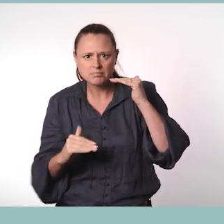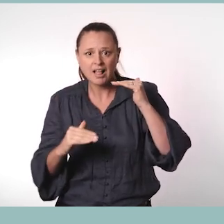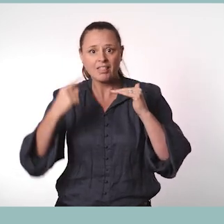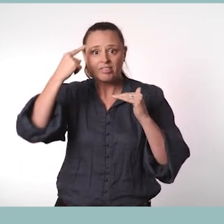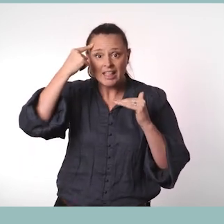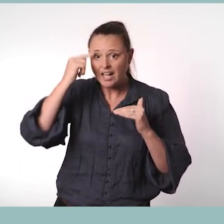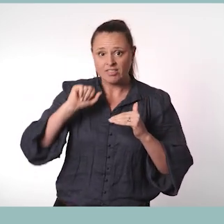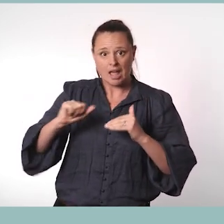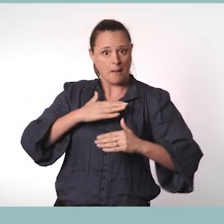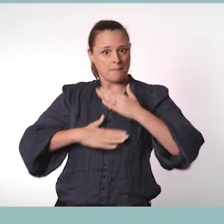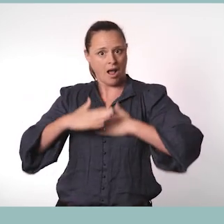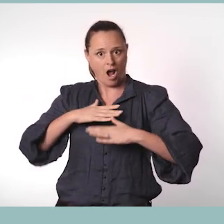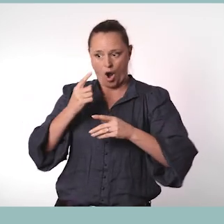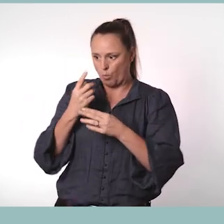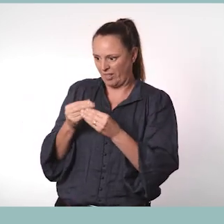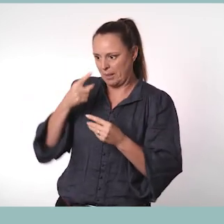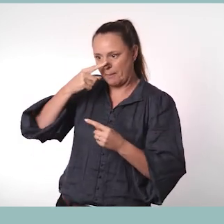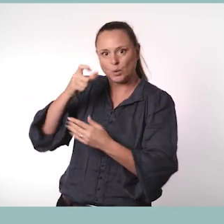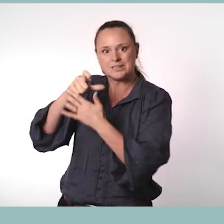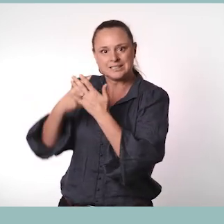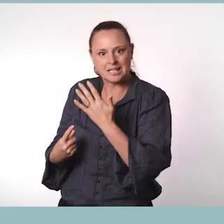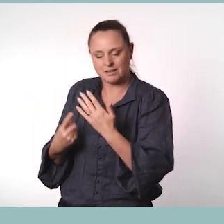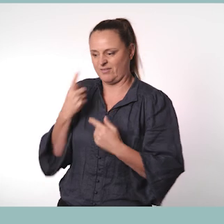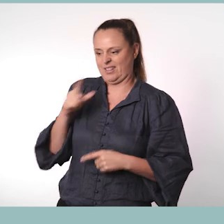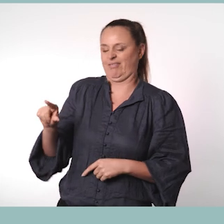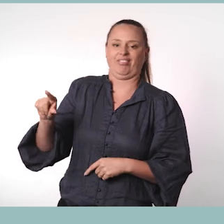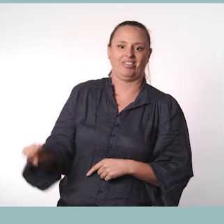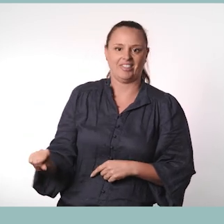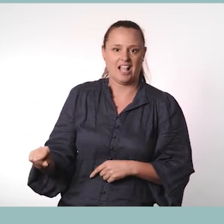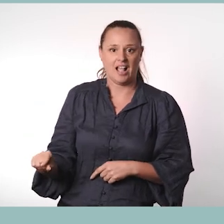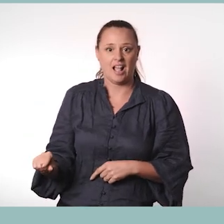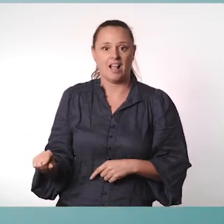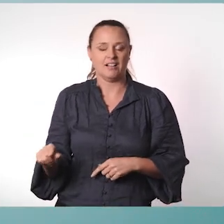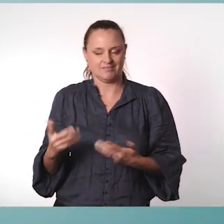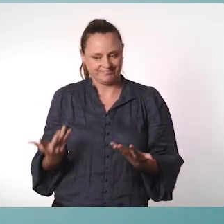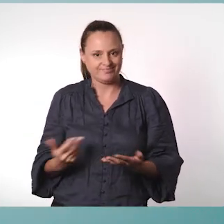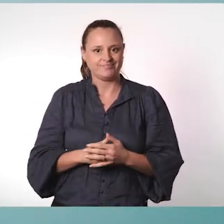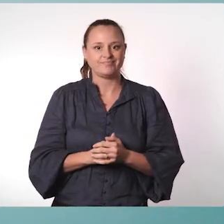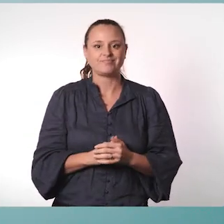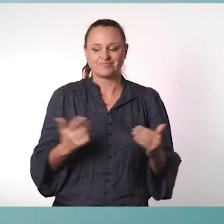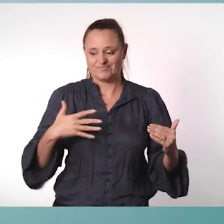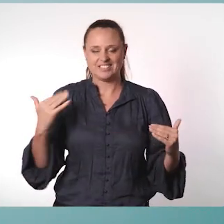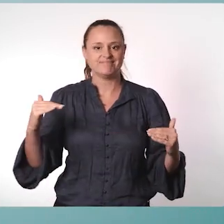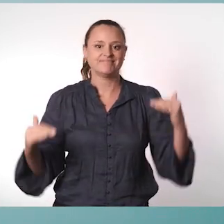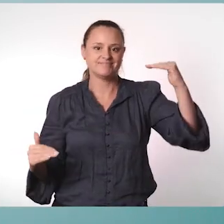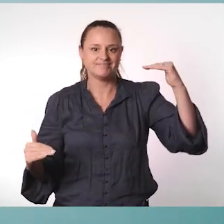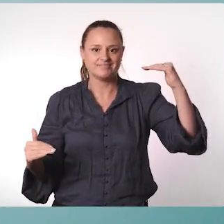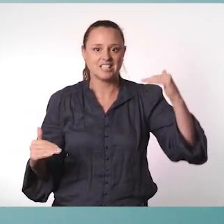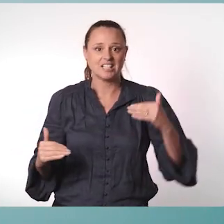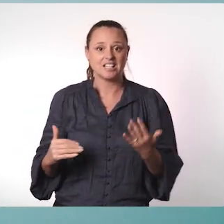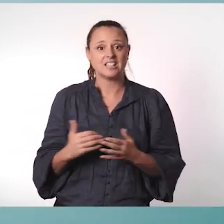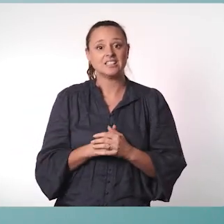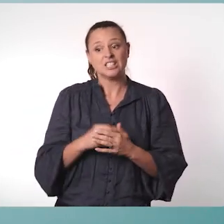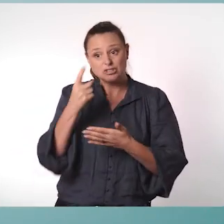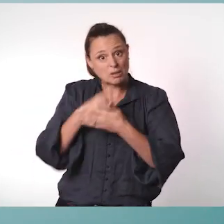treats people with disabilities as inferior compared to people without disabilities. This leads to unfair treatment and